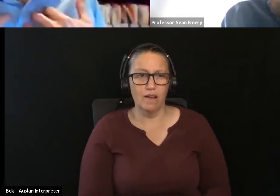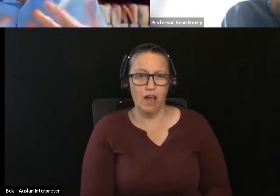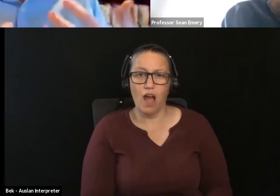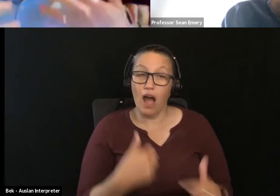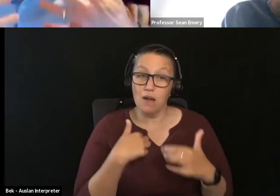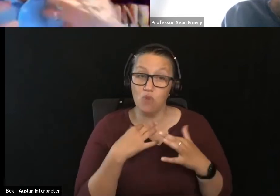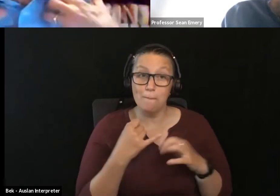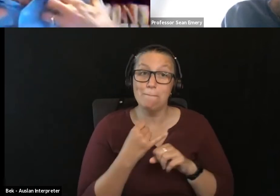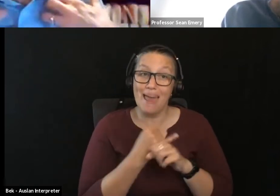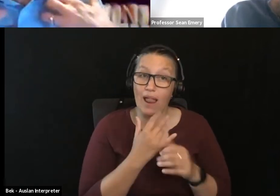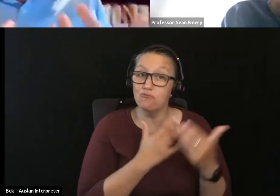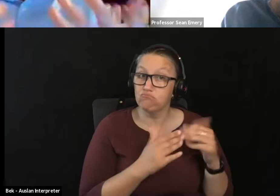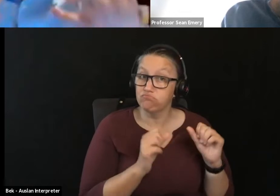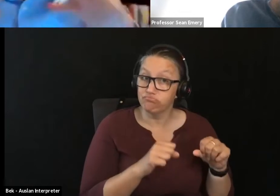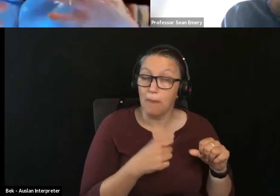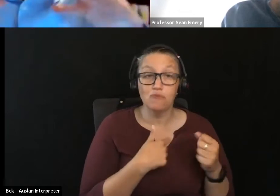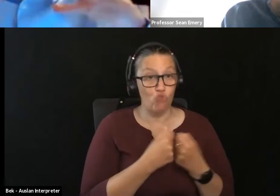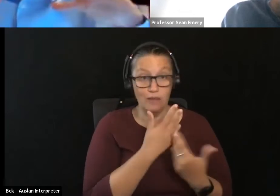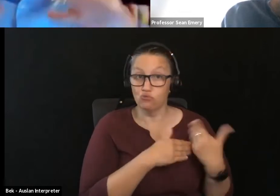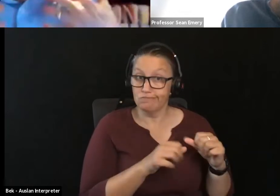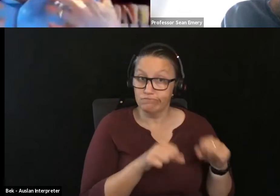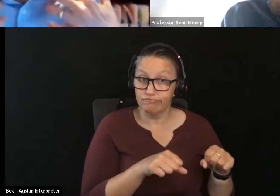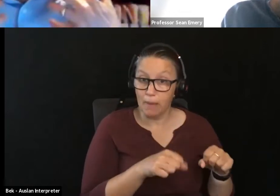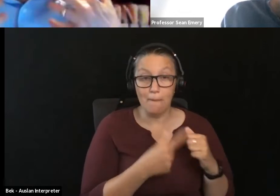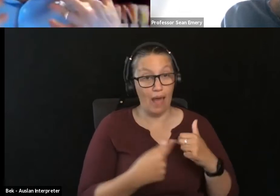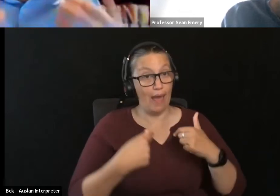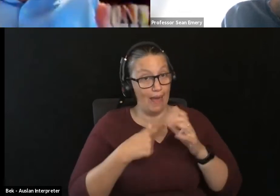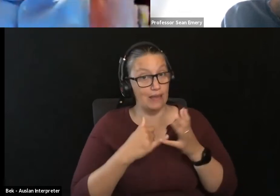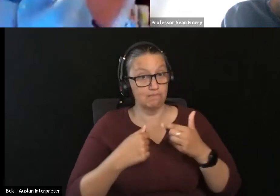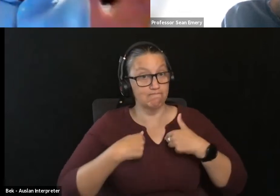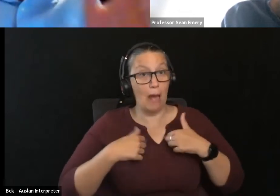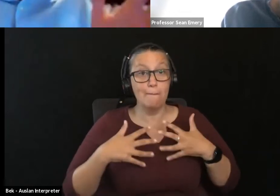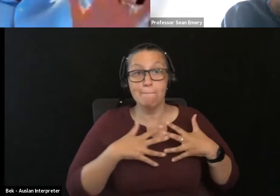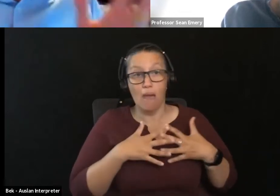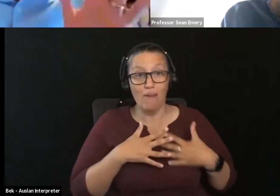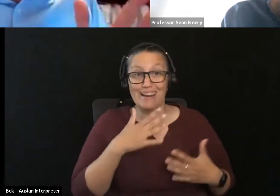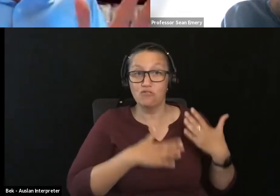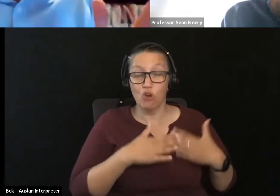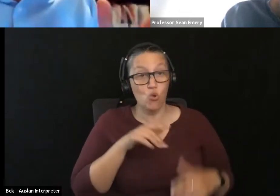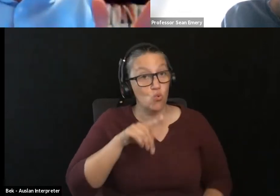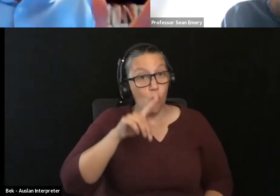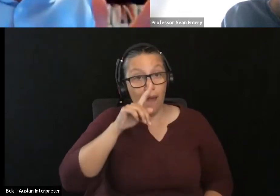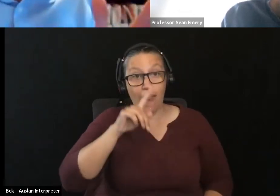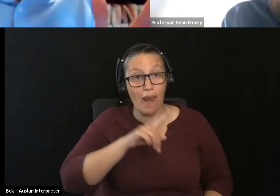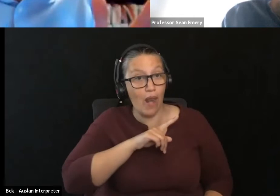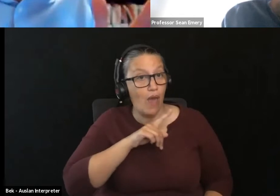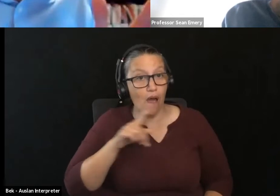medical historian, not as a drug historian, but as an American historian, you cannot